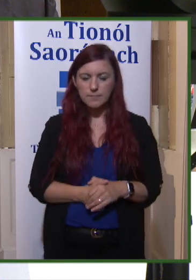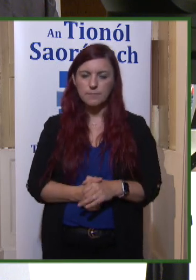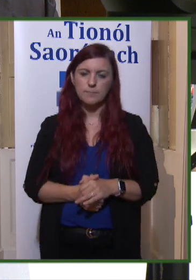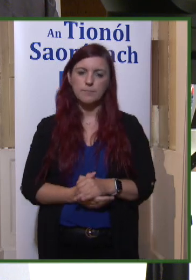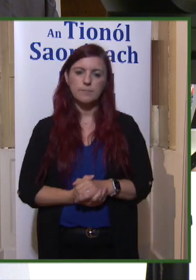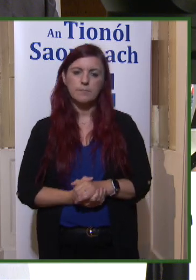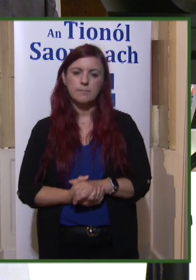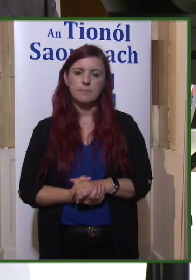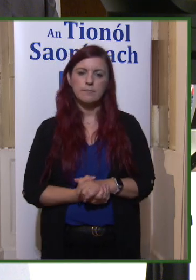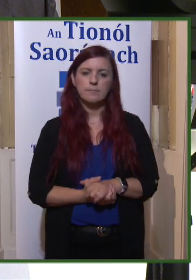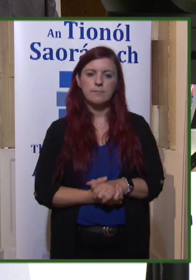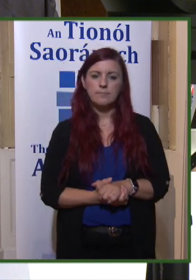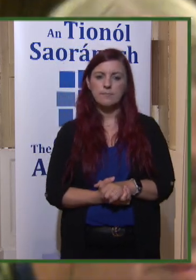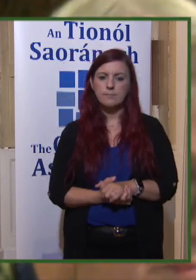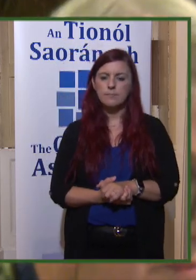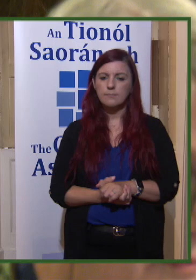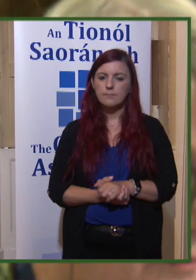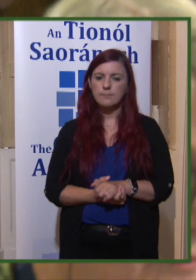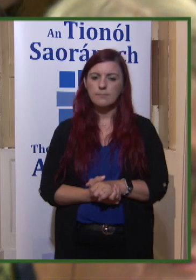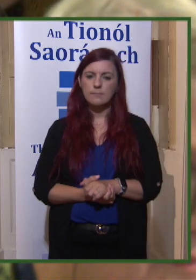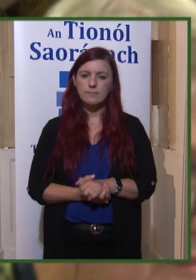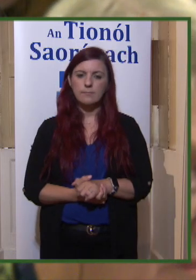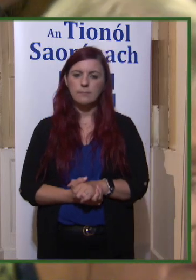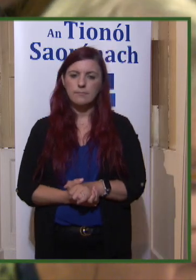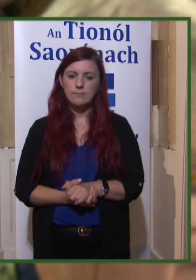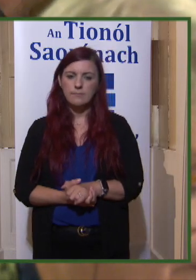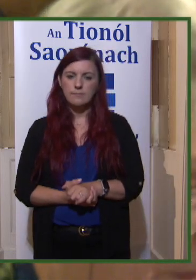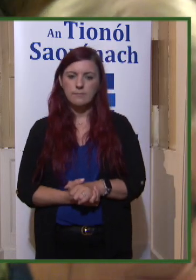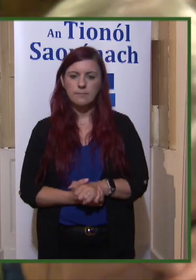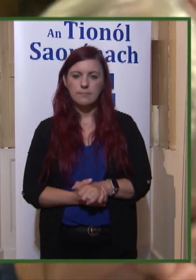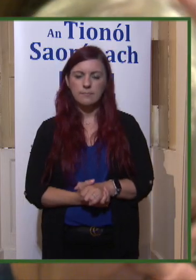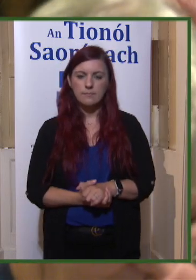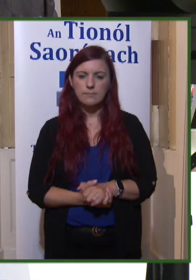the basis of a nomination by a political party. And just to read the first assumption.